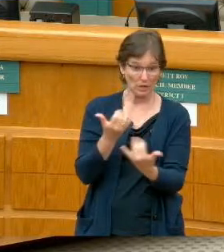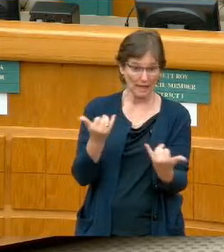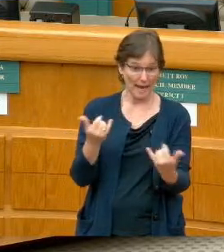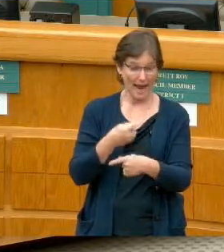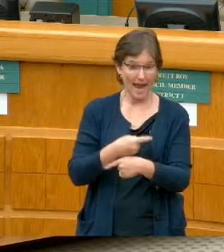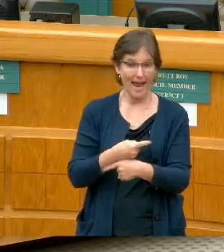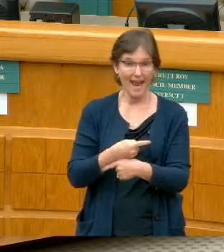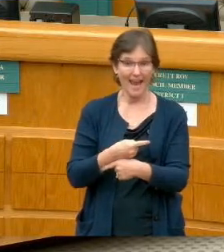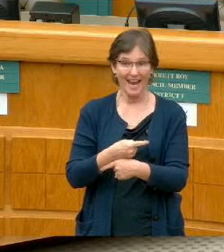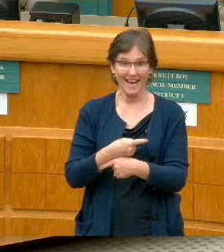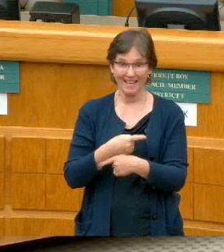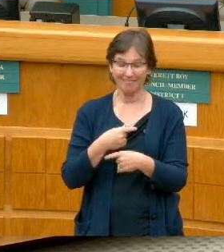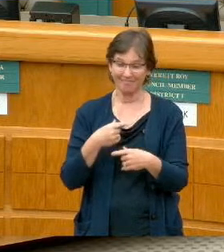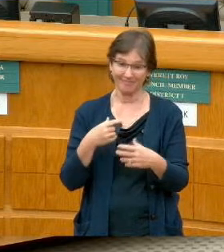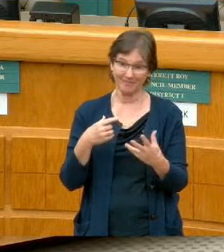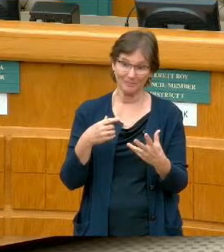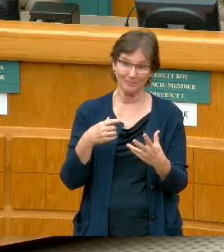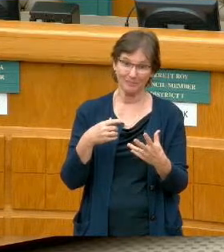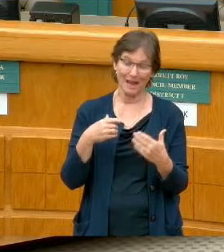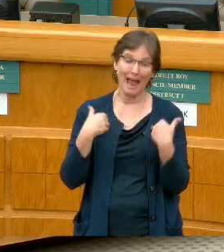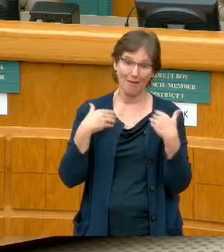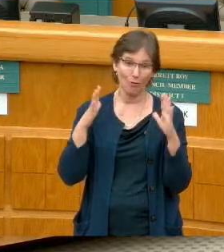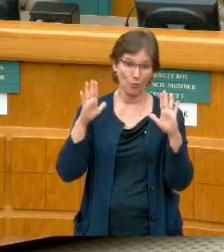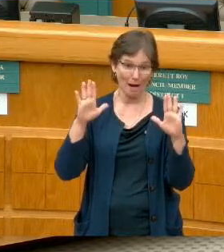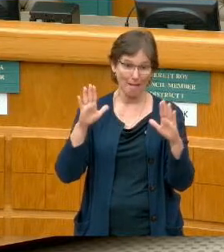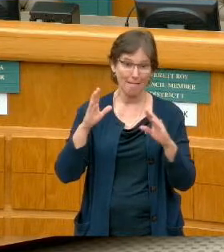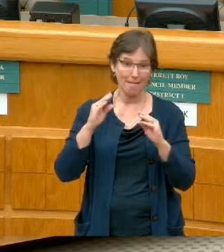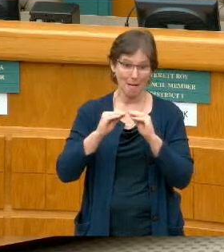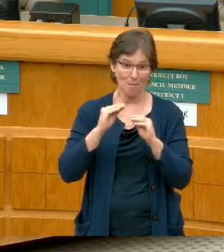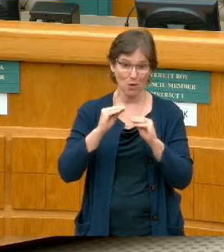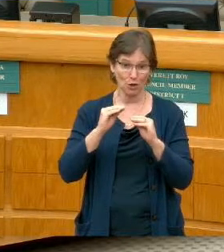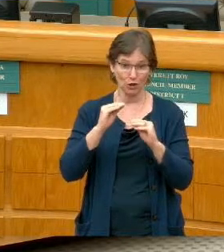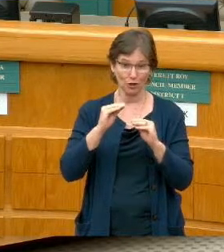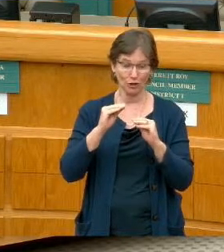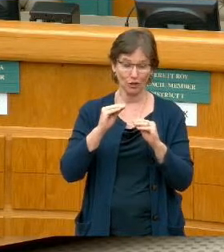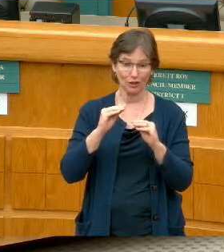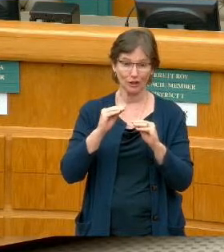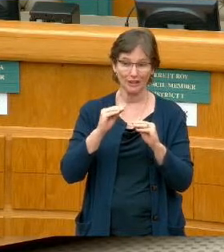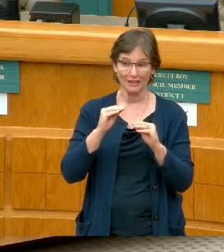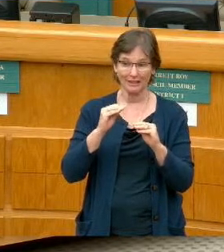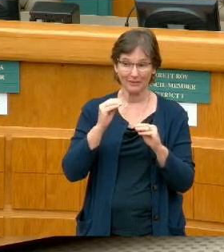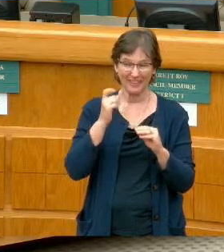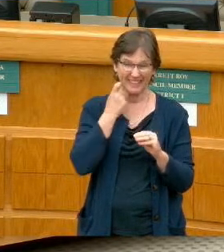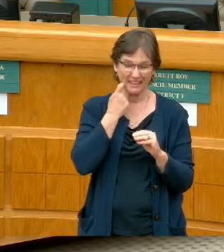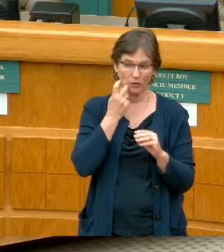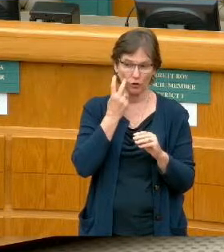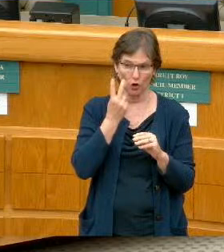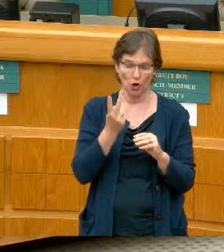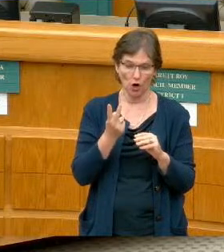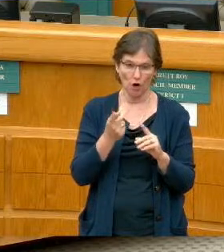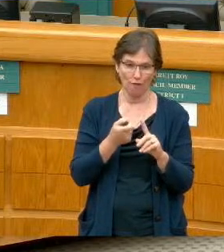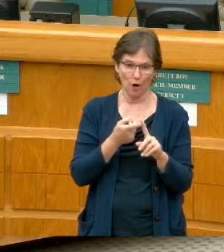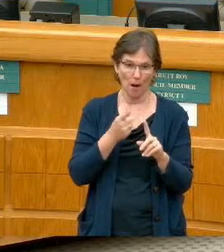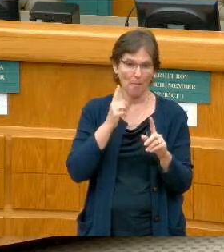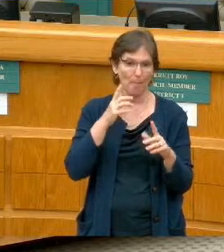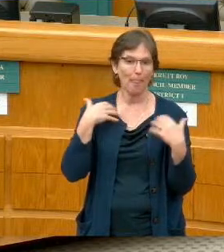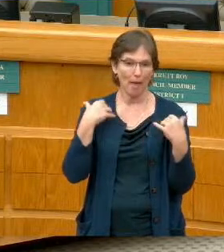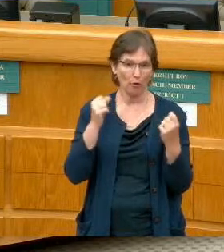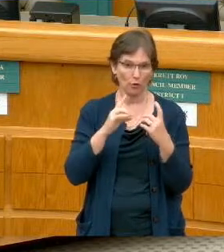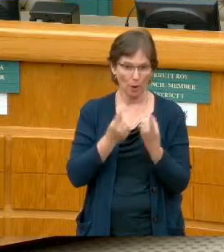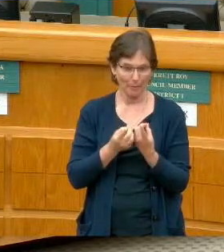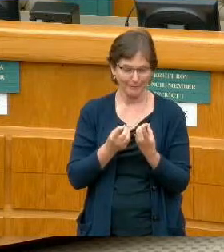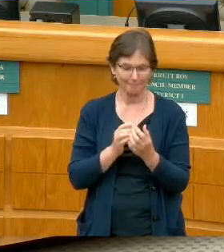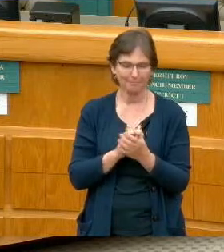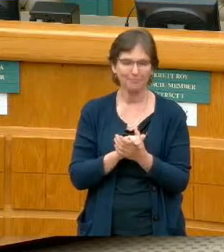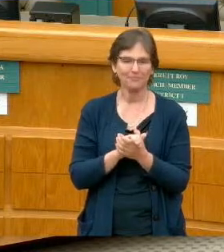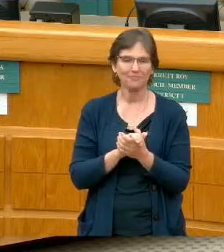think we got some great numbers, at least on the case side from what Annette briefly showed me, but I'll let her give you that information.